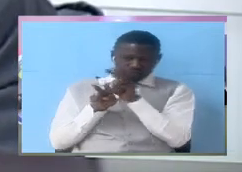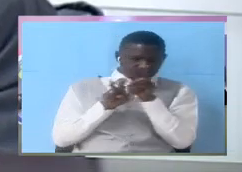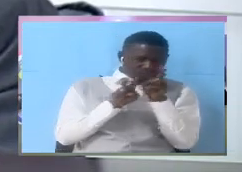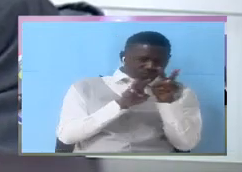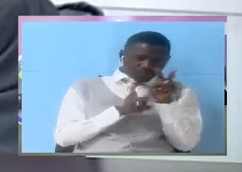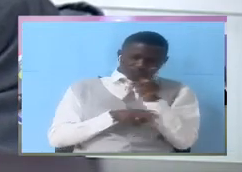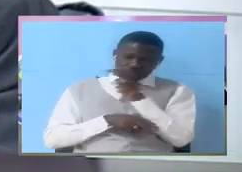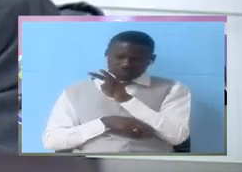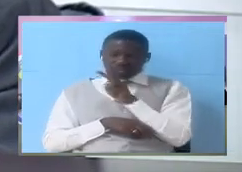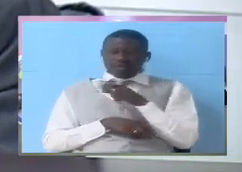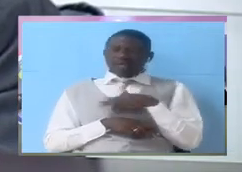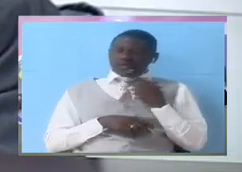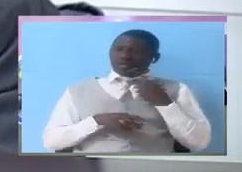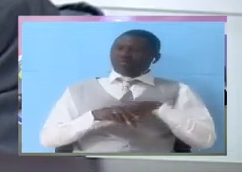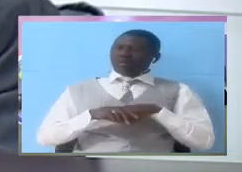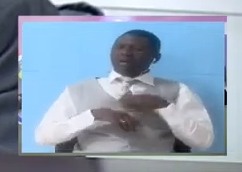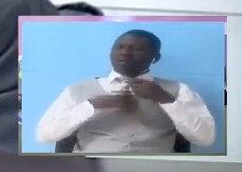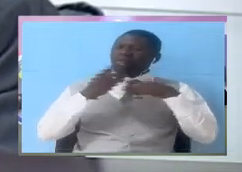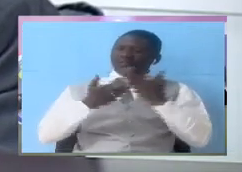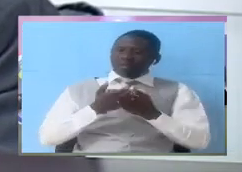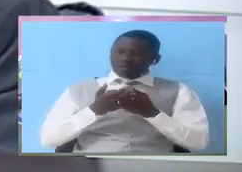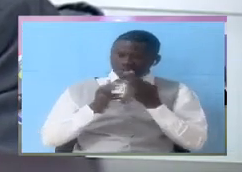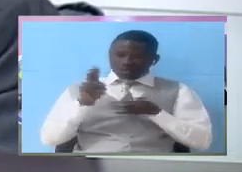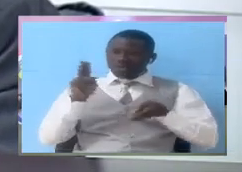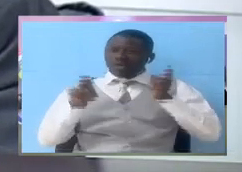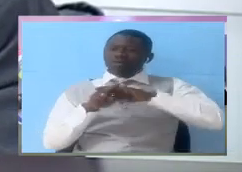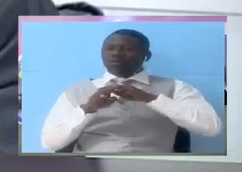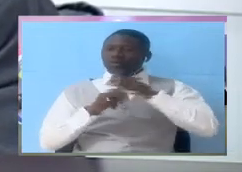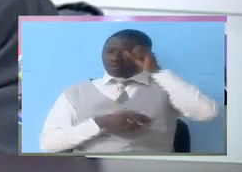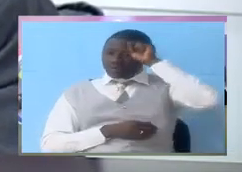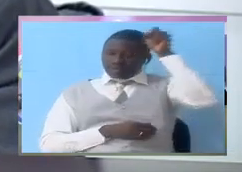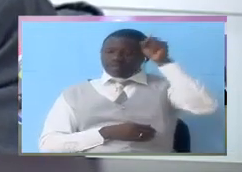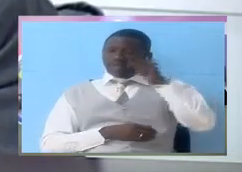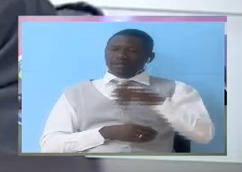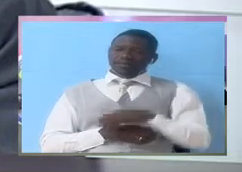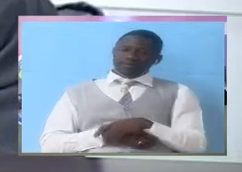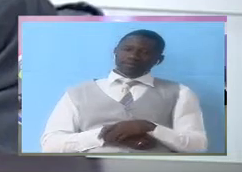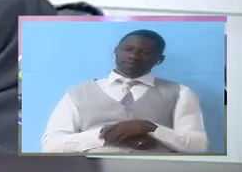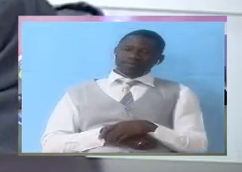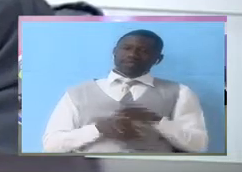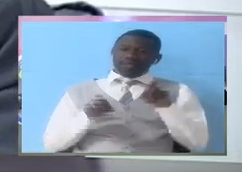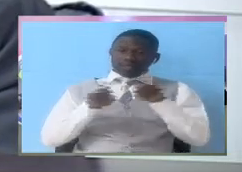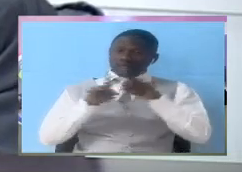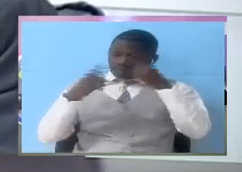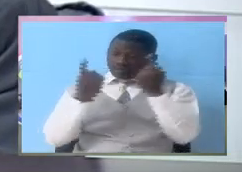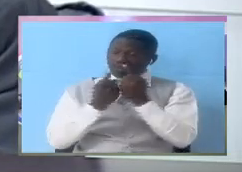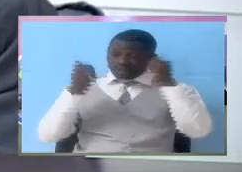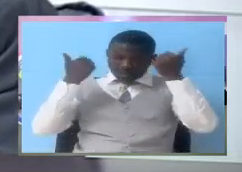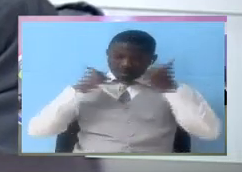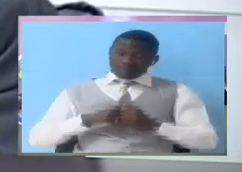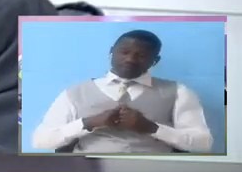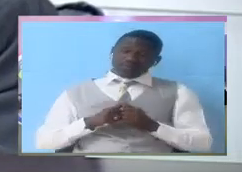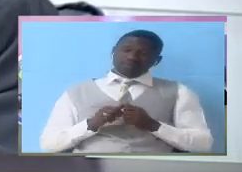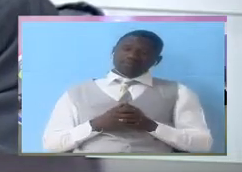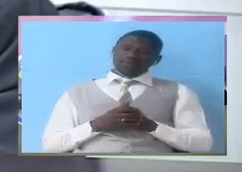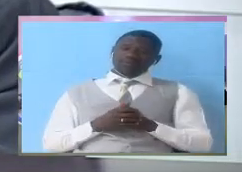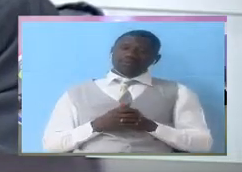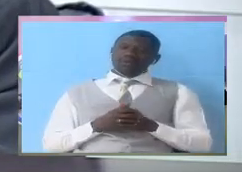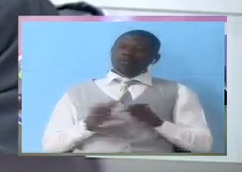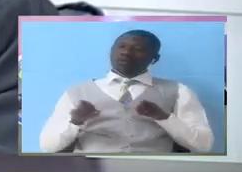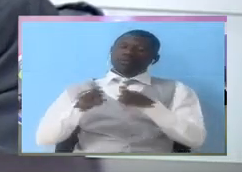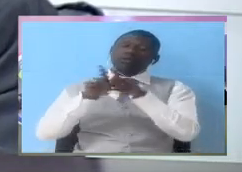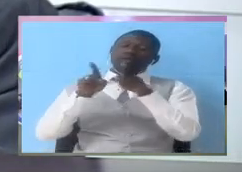would report to the president at the end of the dana ko agge bata xel bi di president bi. Same thing happened et li lo rek mo xewati with